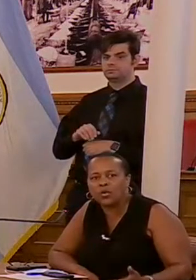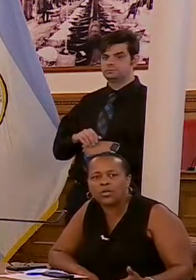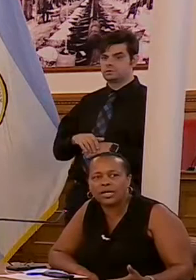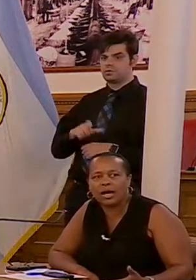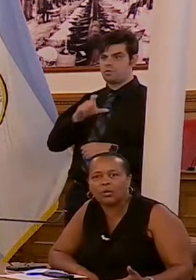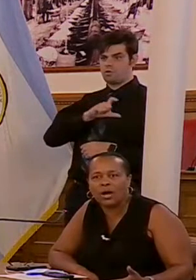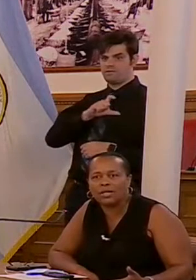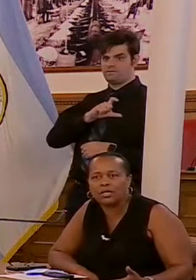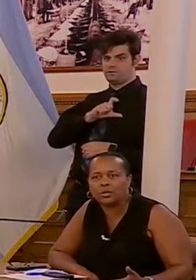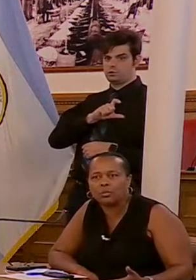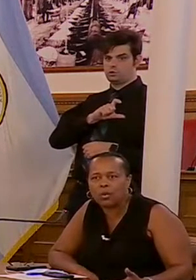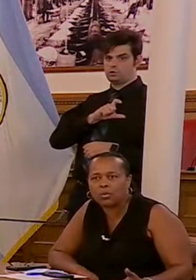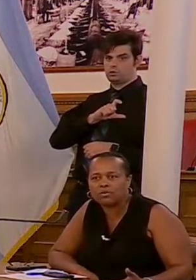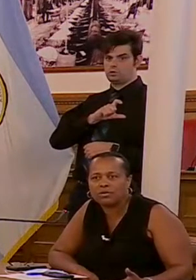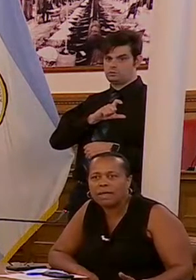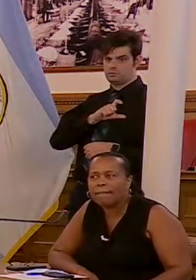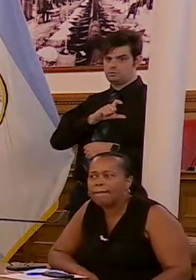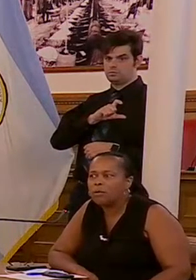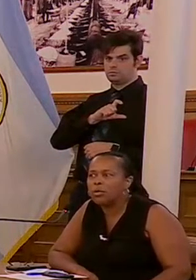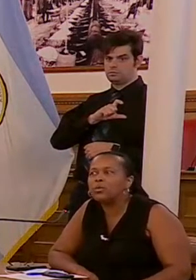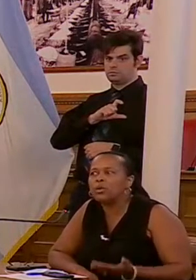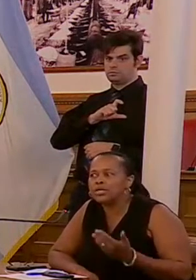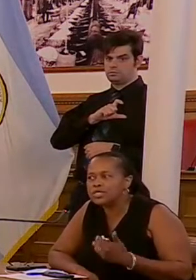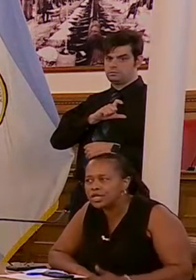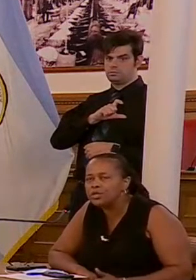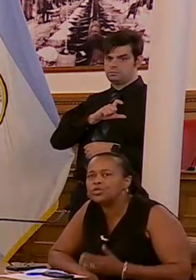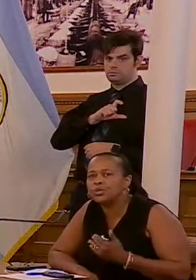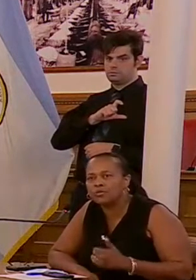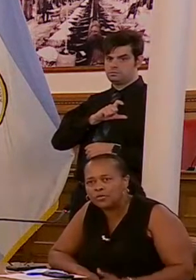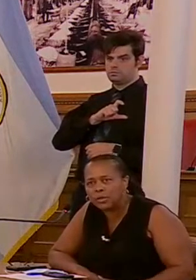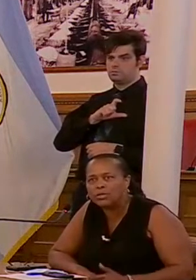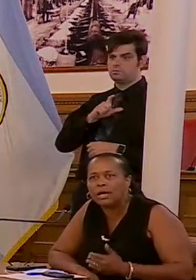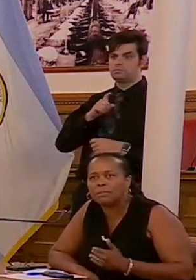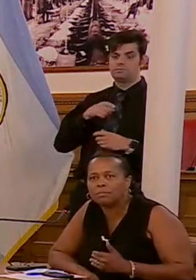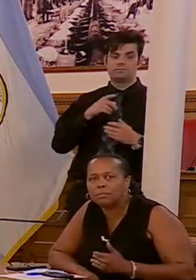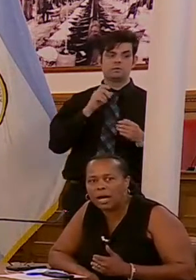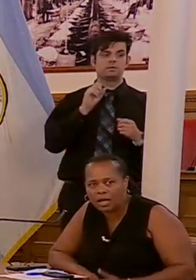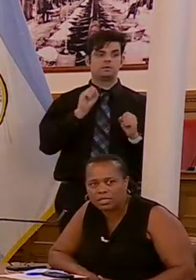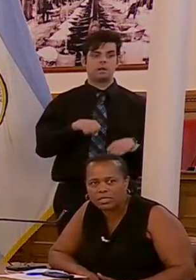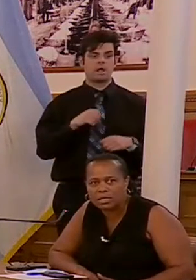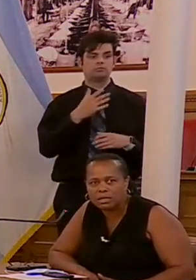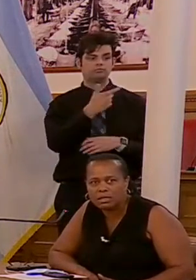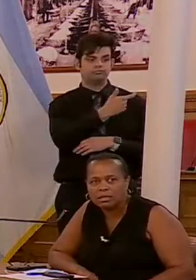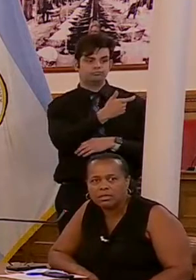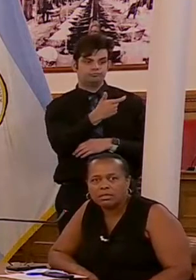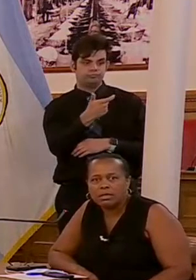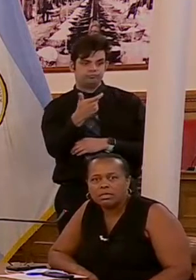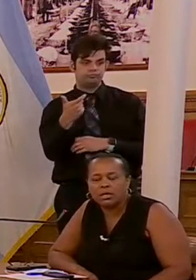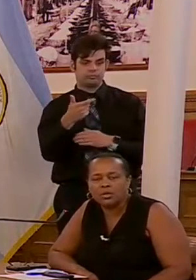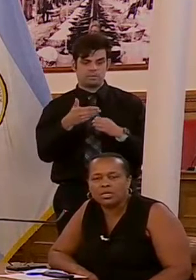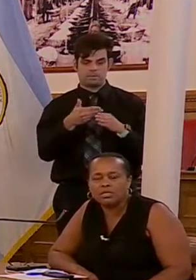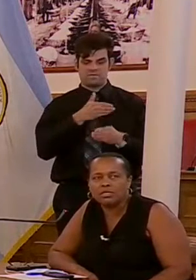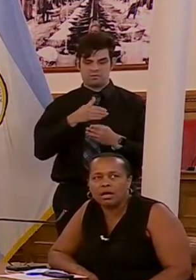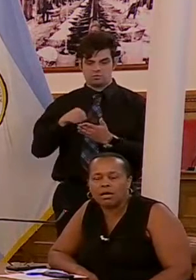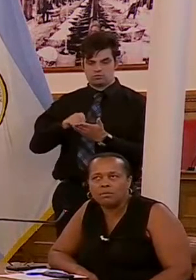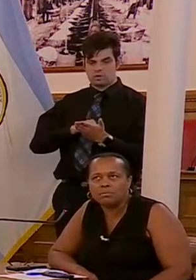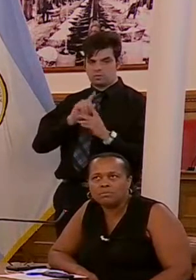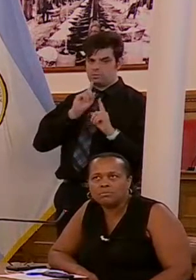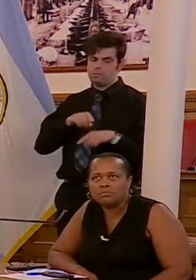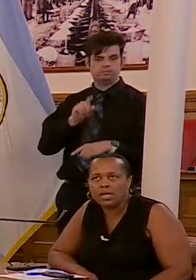or before they are writing their reports. We will continue to review that policy. There